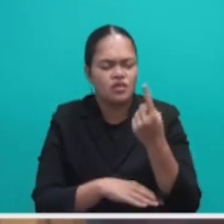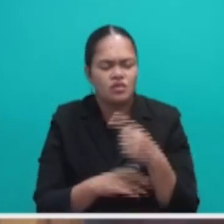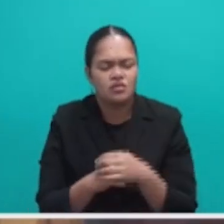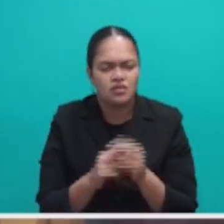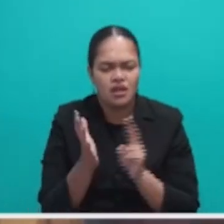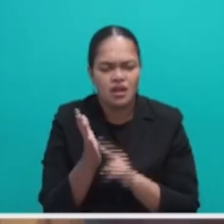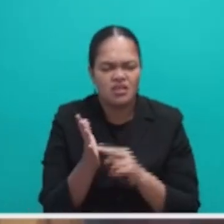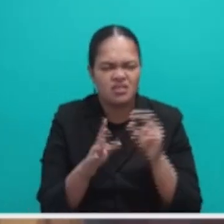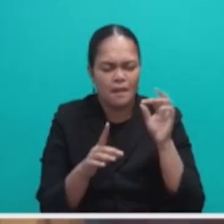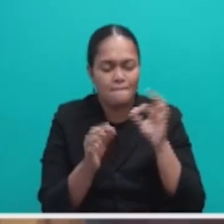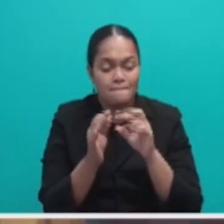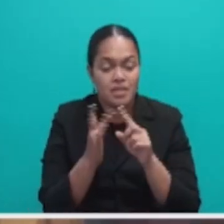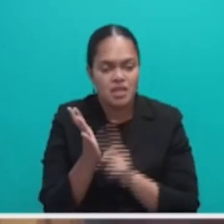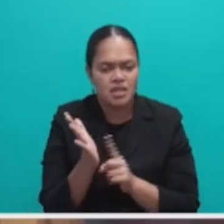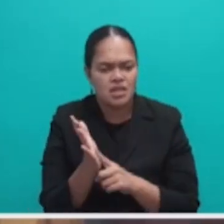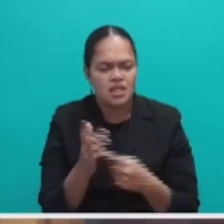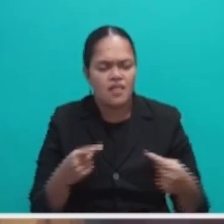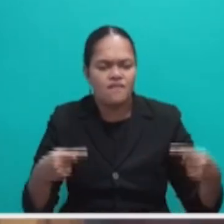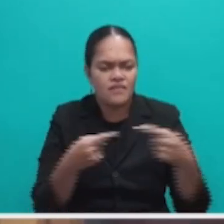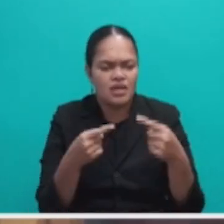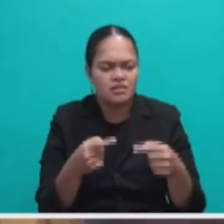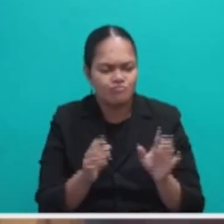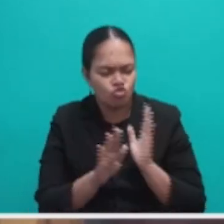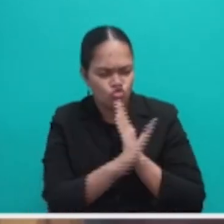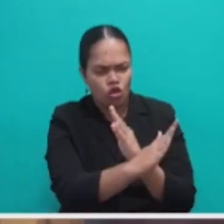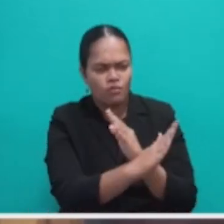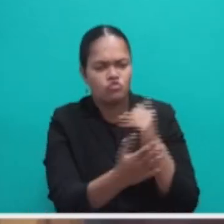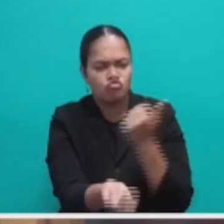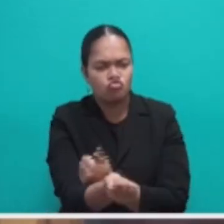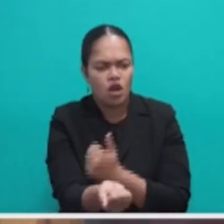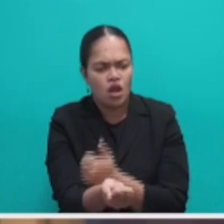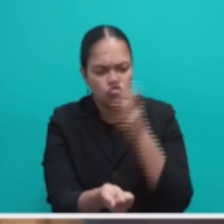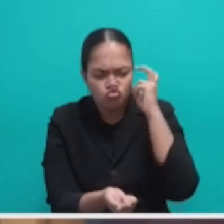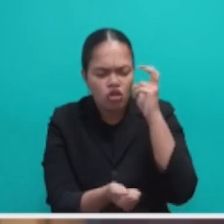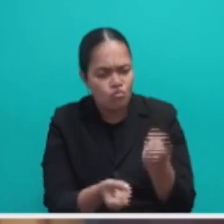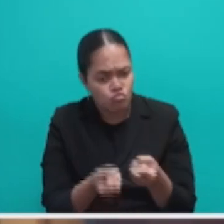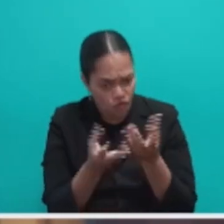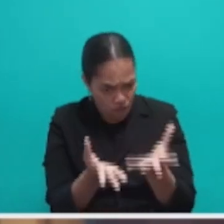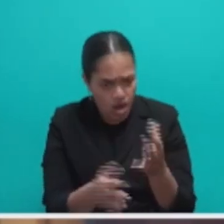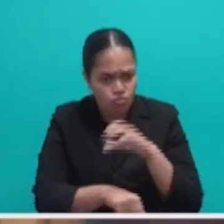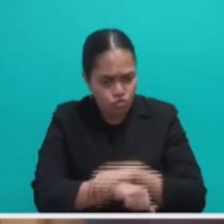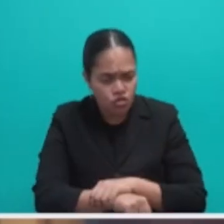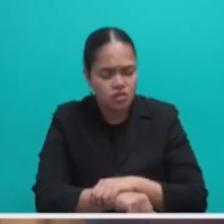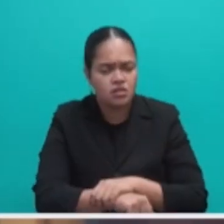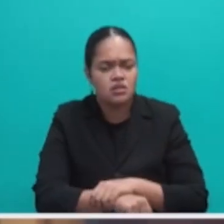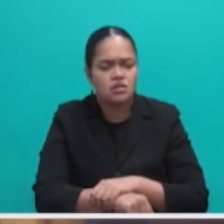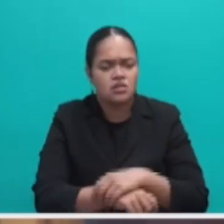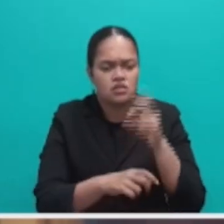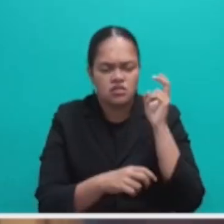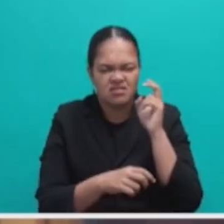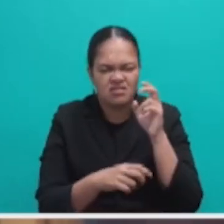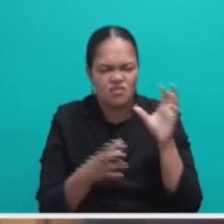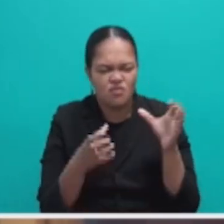bureau to ramp up the fight against drugs, and specialist training was provided to police officers to deal with